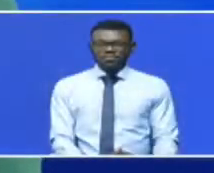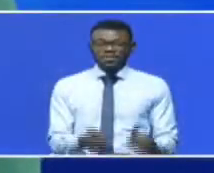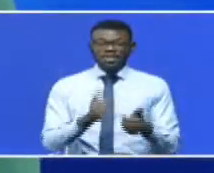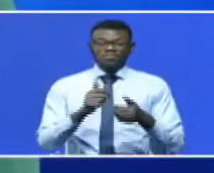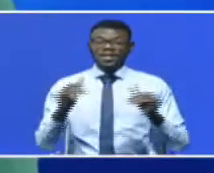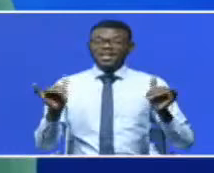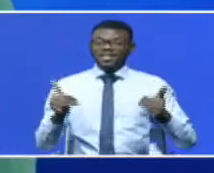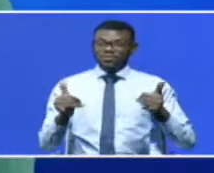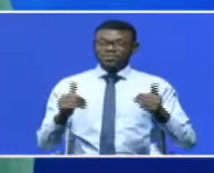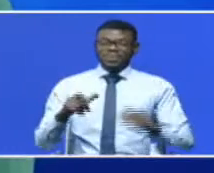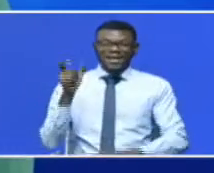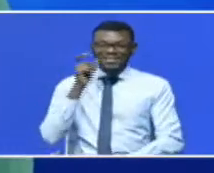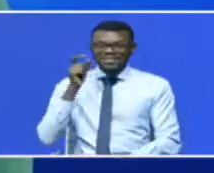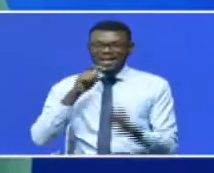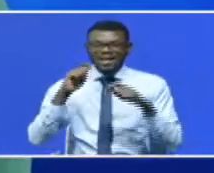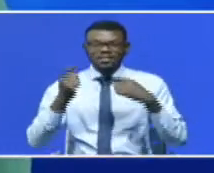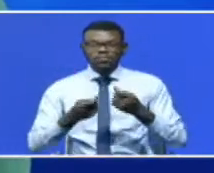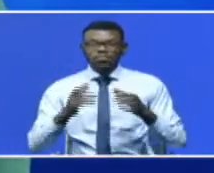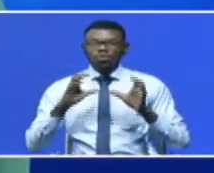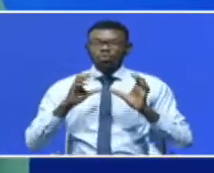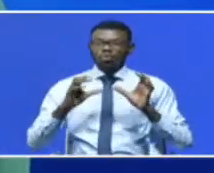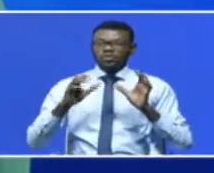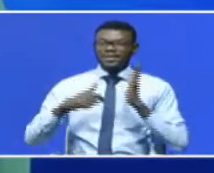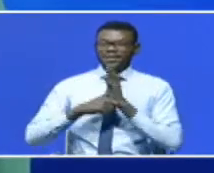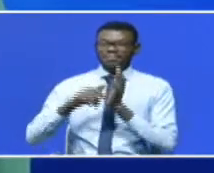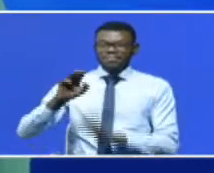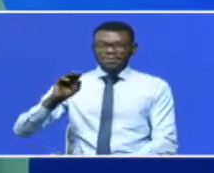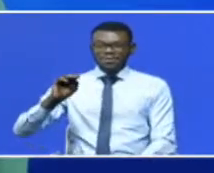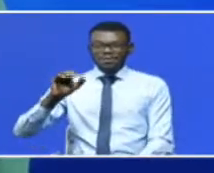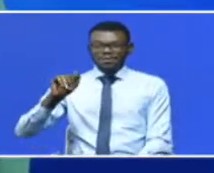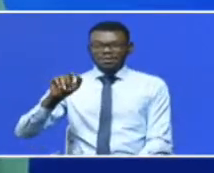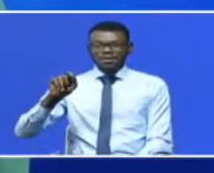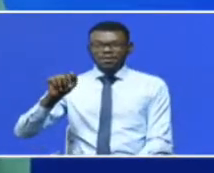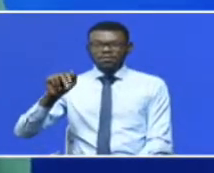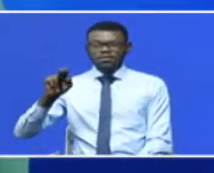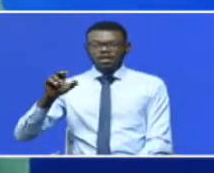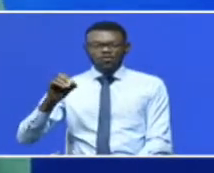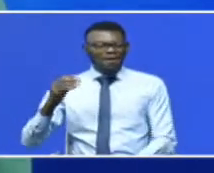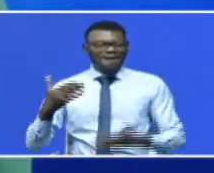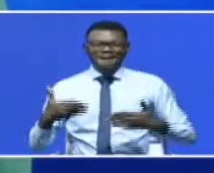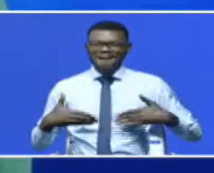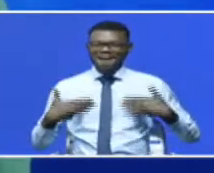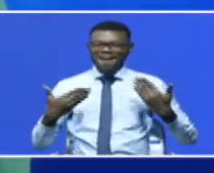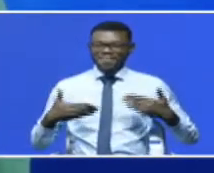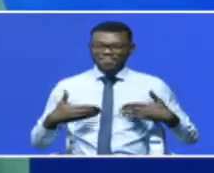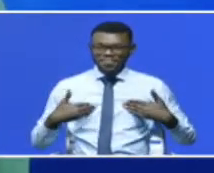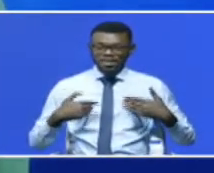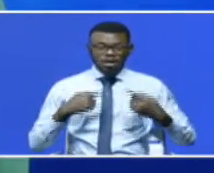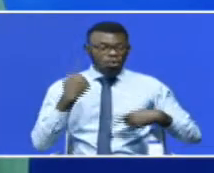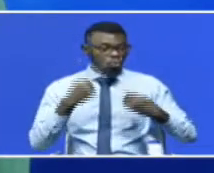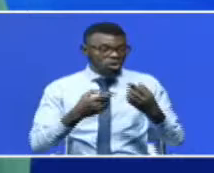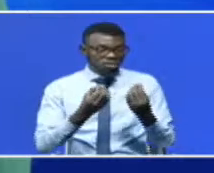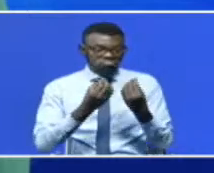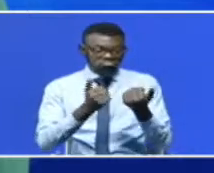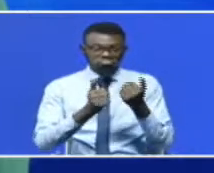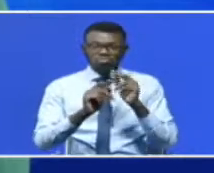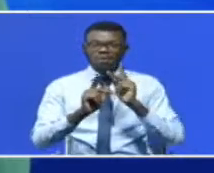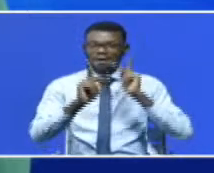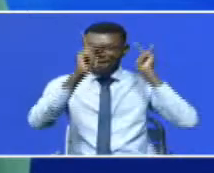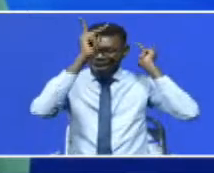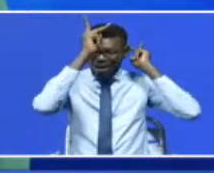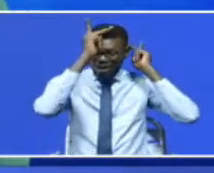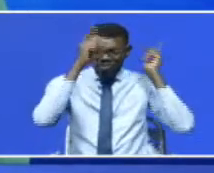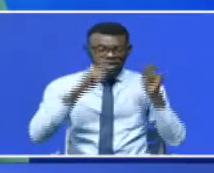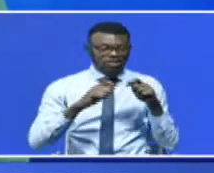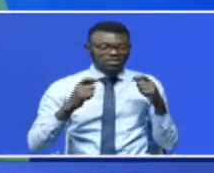In sports news tonight, Tusker FC coach Robert Matano has expressed his satisfaction with the Brewers' win against Kakamega Homeboys